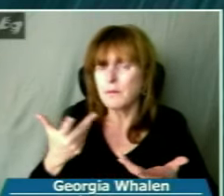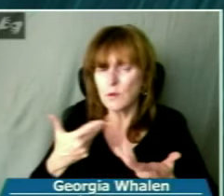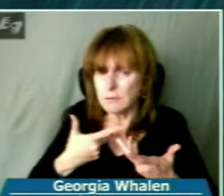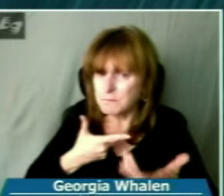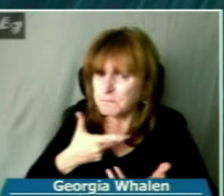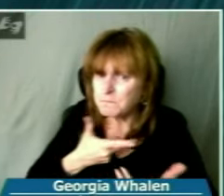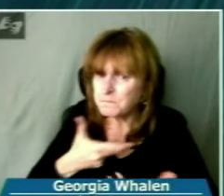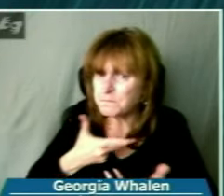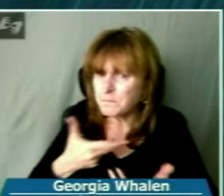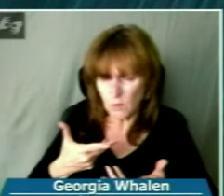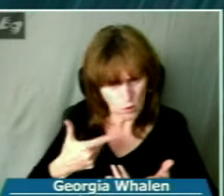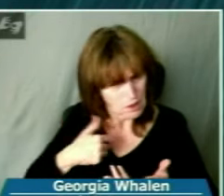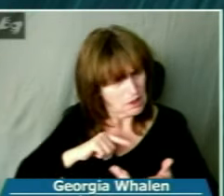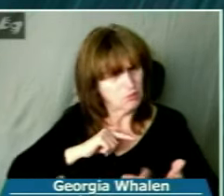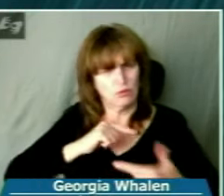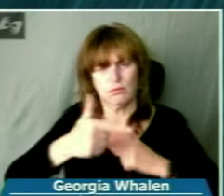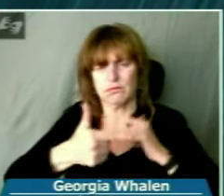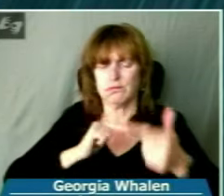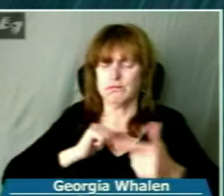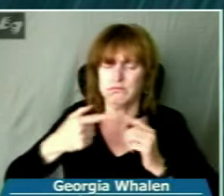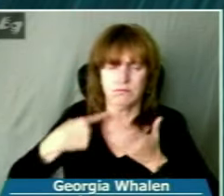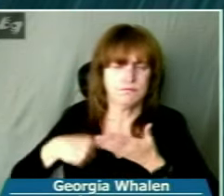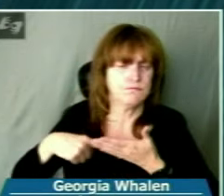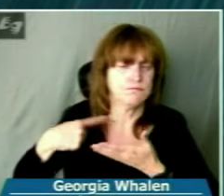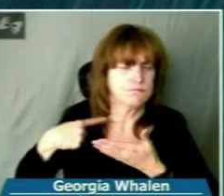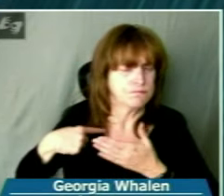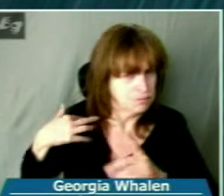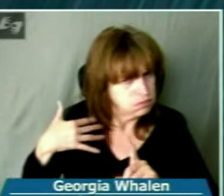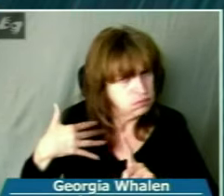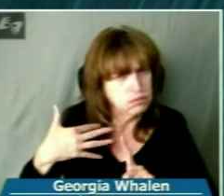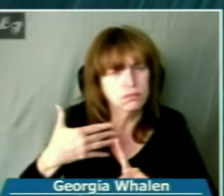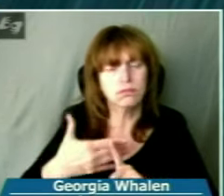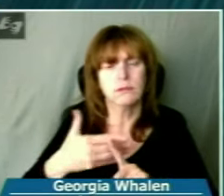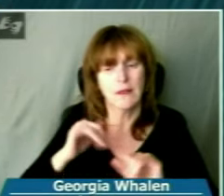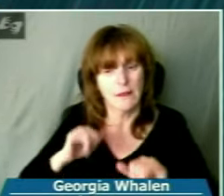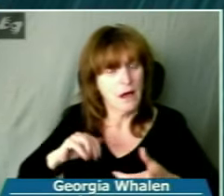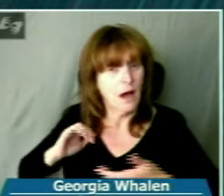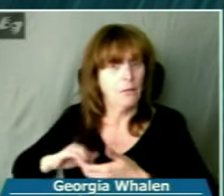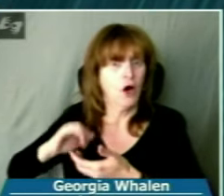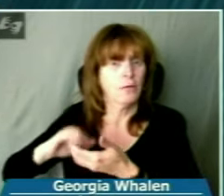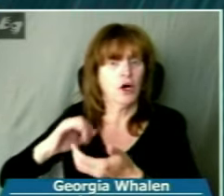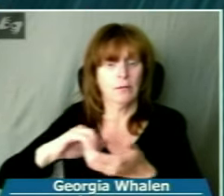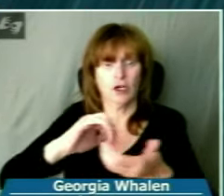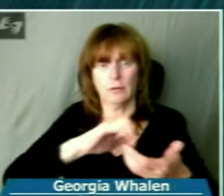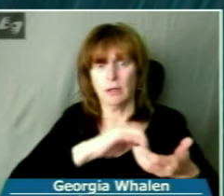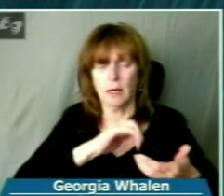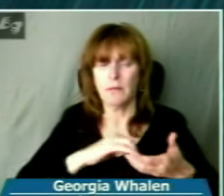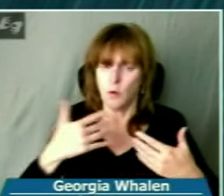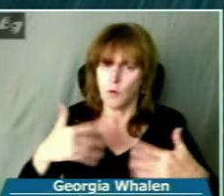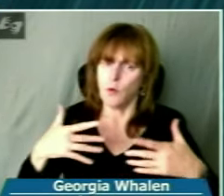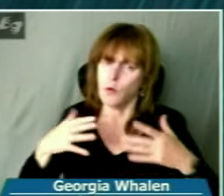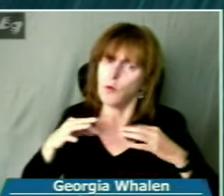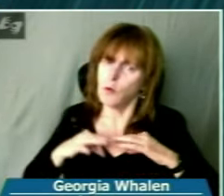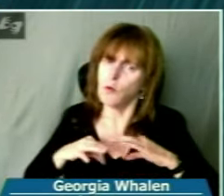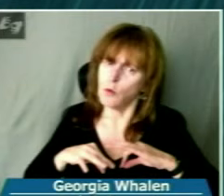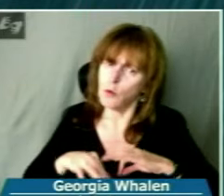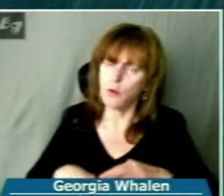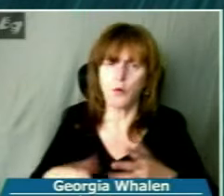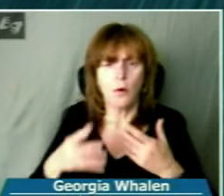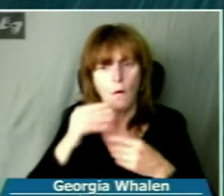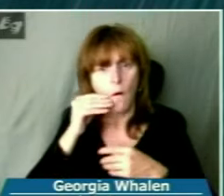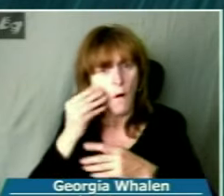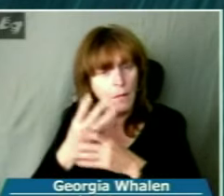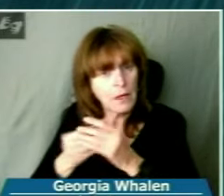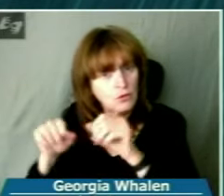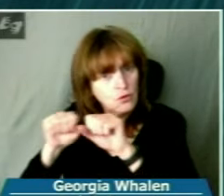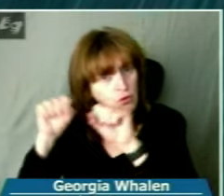in this community. So I wanna start there because some of what we're looking at is, of course, how will programs like our homeless shelters in the